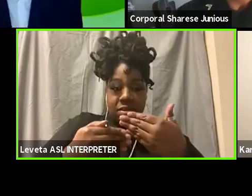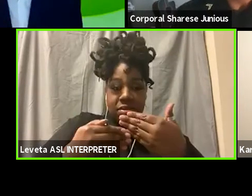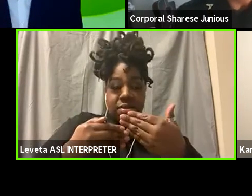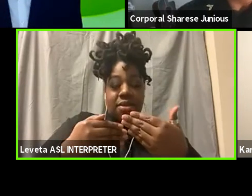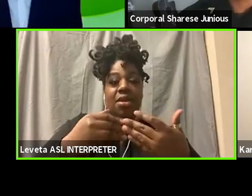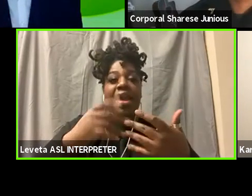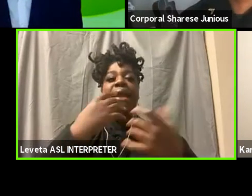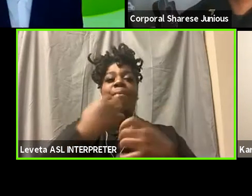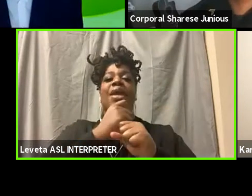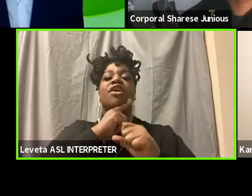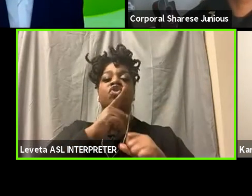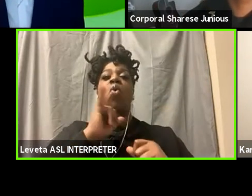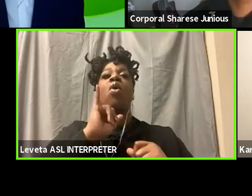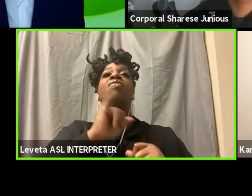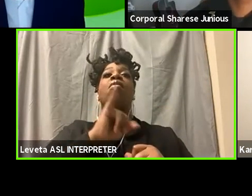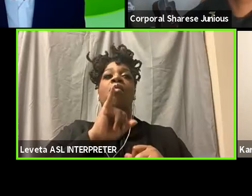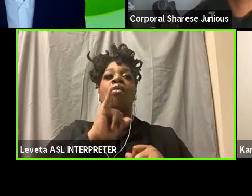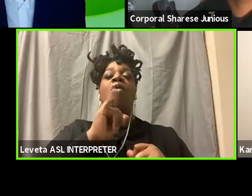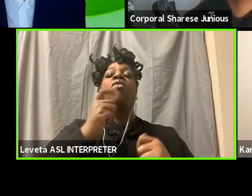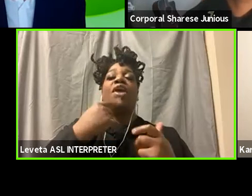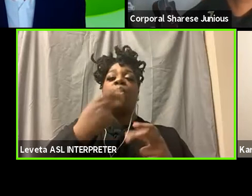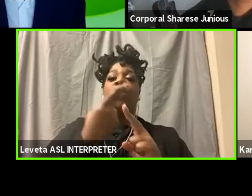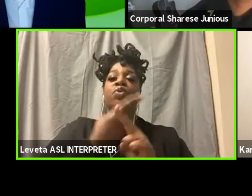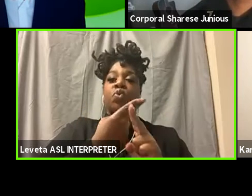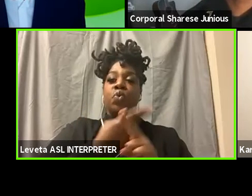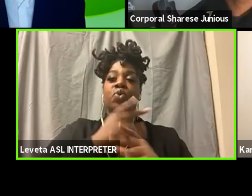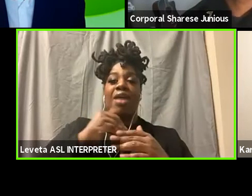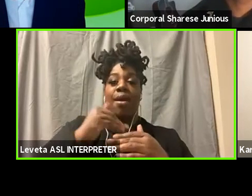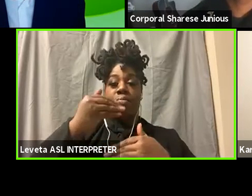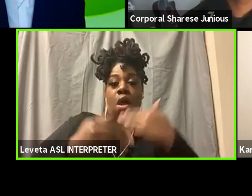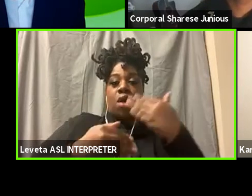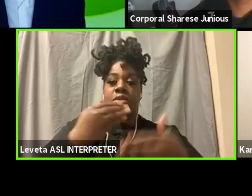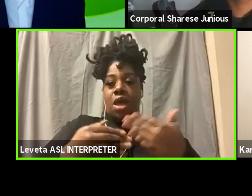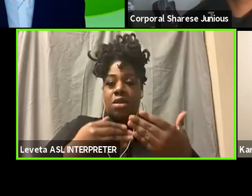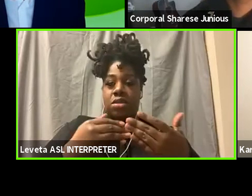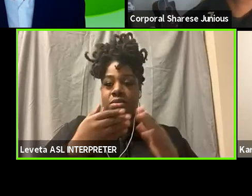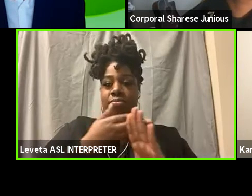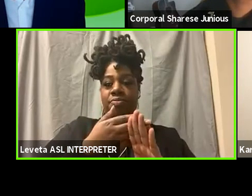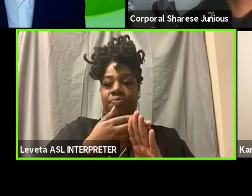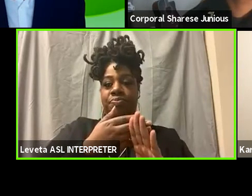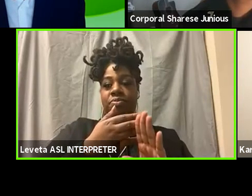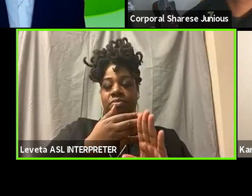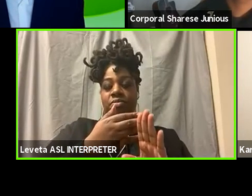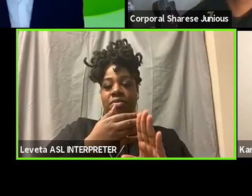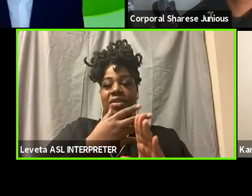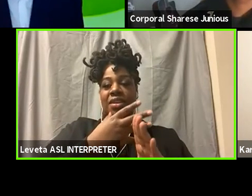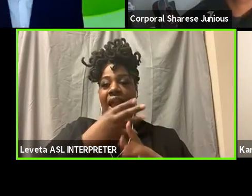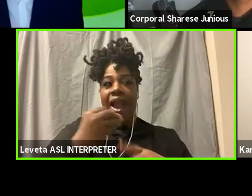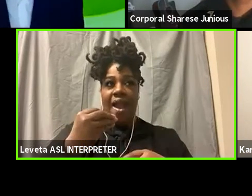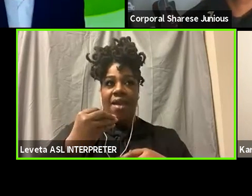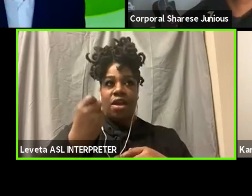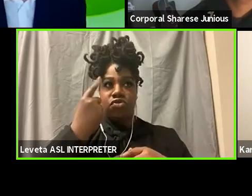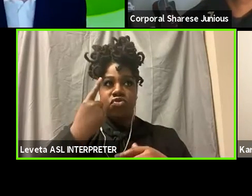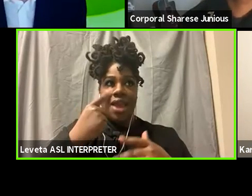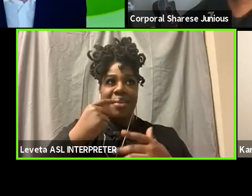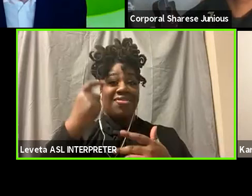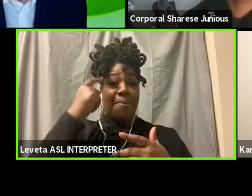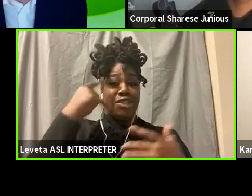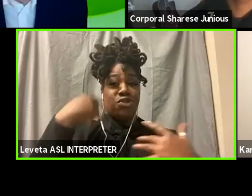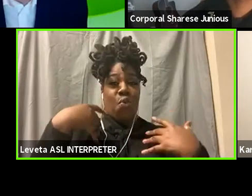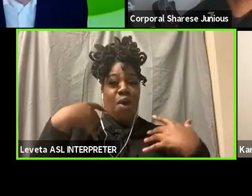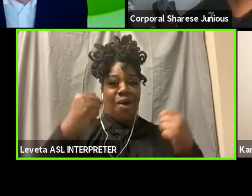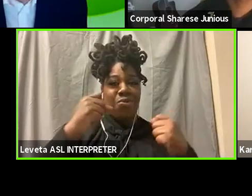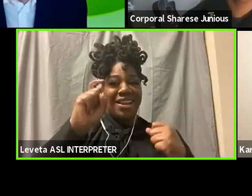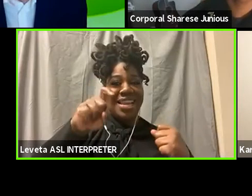are really thinking about what's happening in the classroom with students and what are the mental health needs of our students. And then, you know,